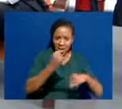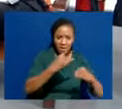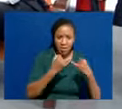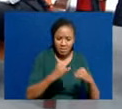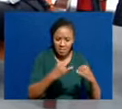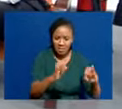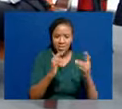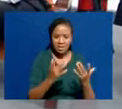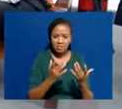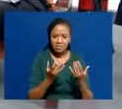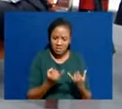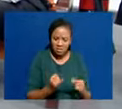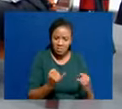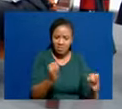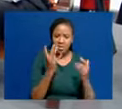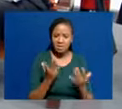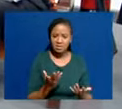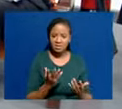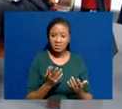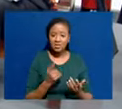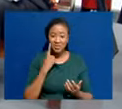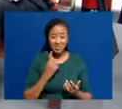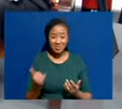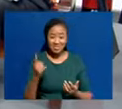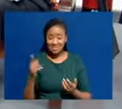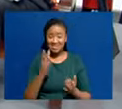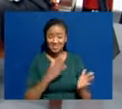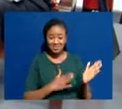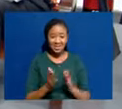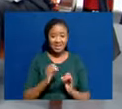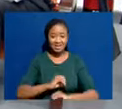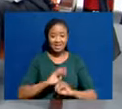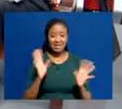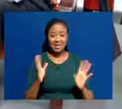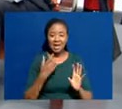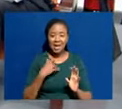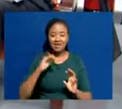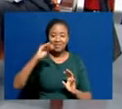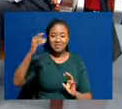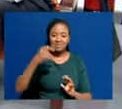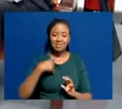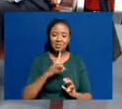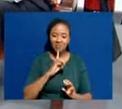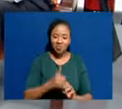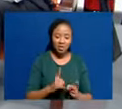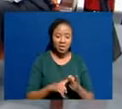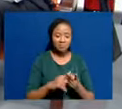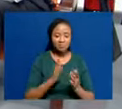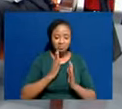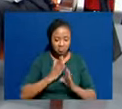Yeah. And that's in order. Because you said you want a city of order, dignity, hope, and opportunity.